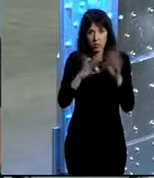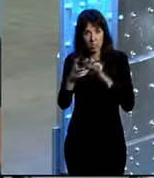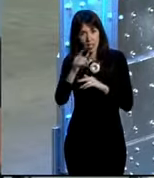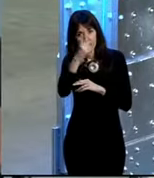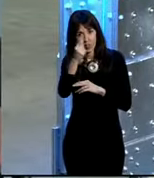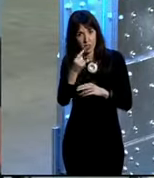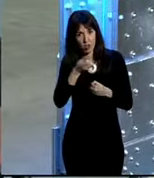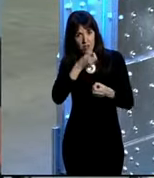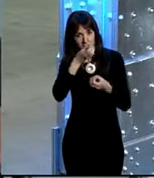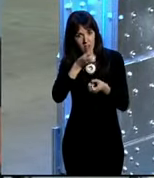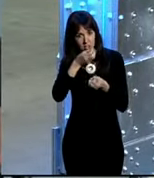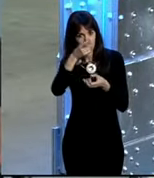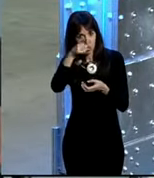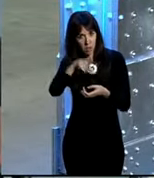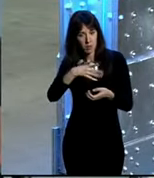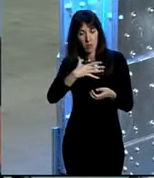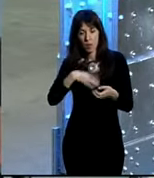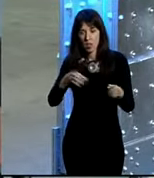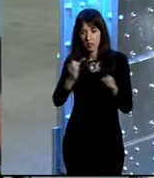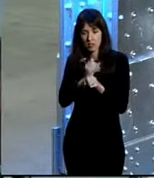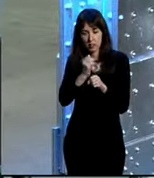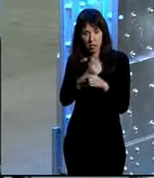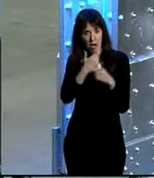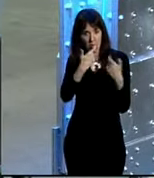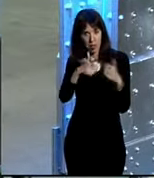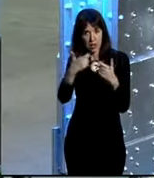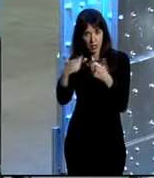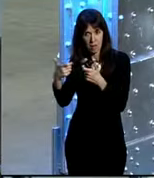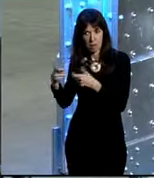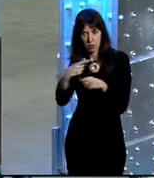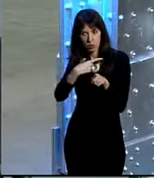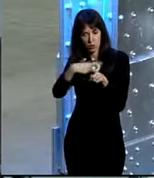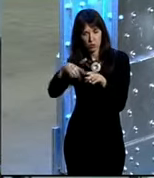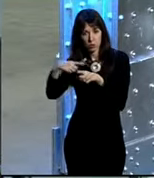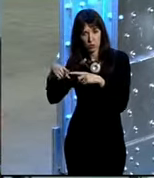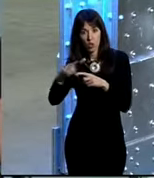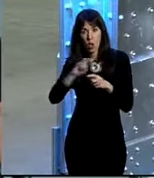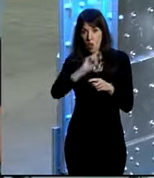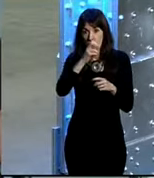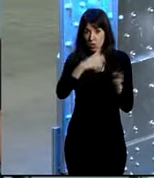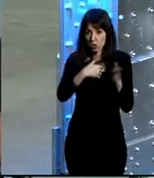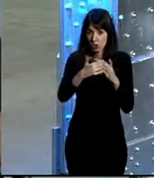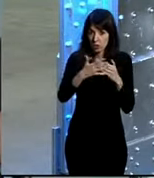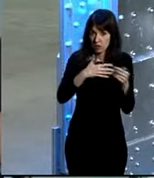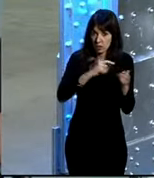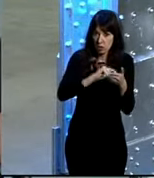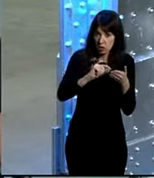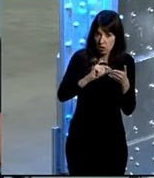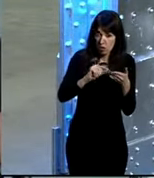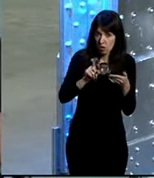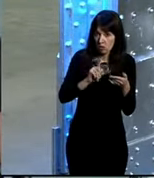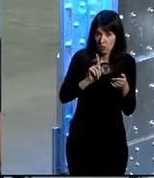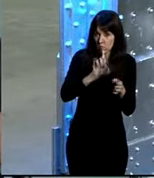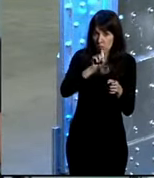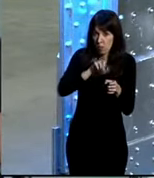talking with different departments. And then there are other writers that are, under them. And so having that skill